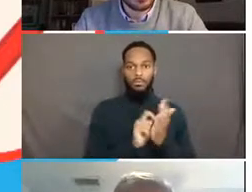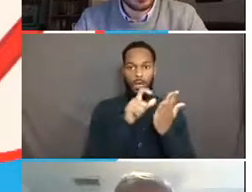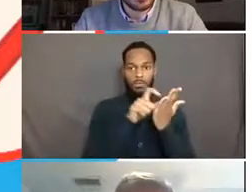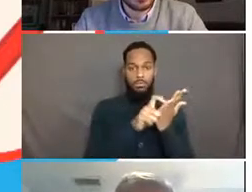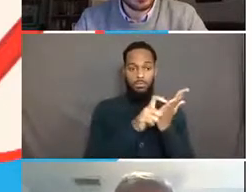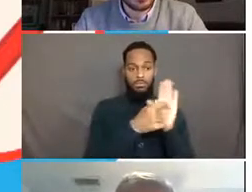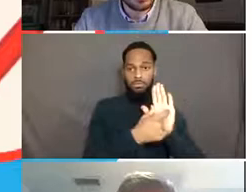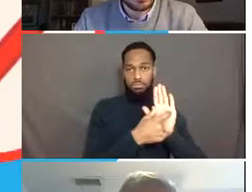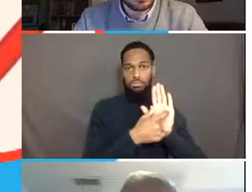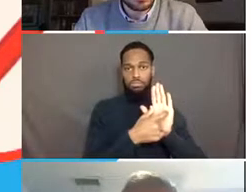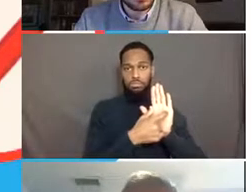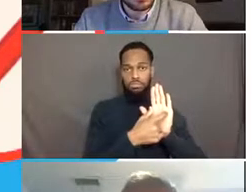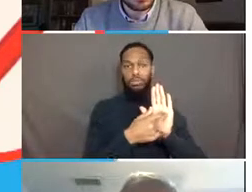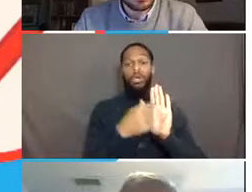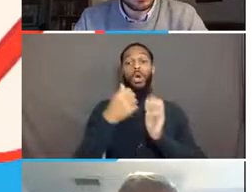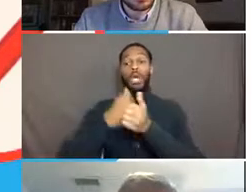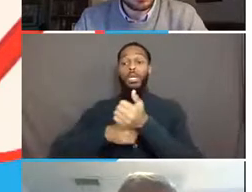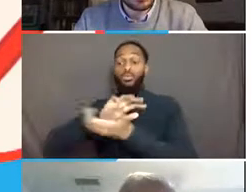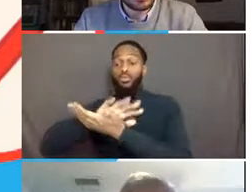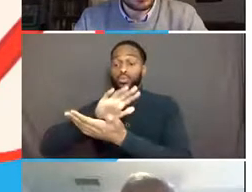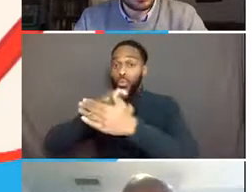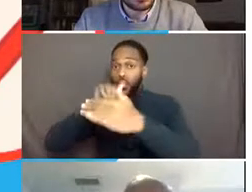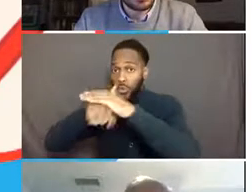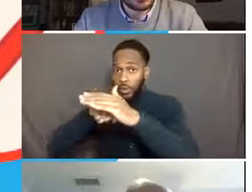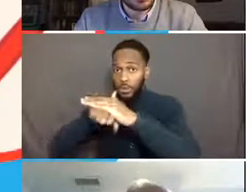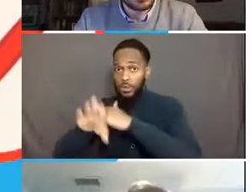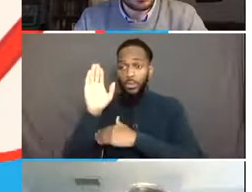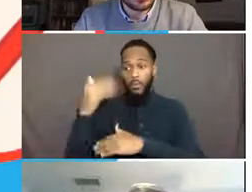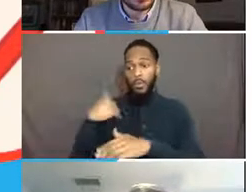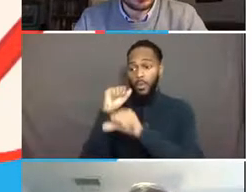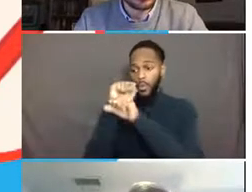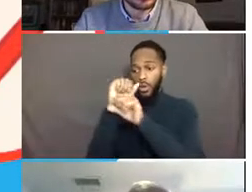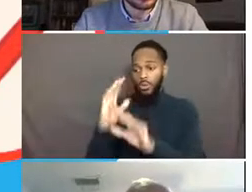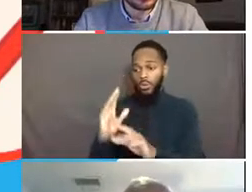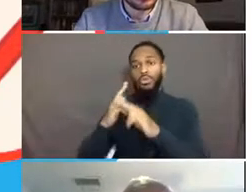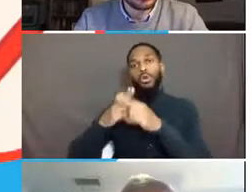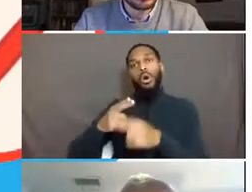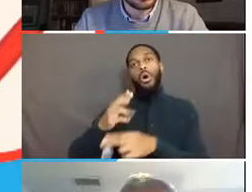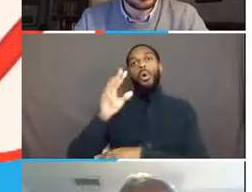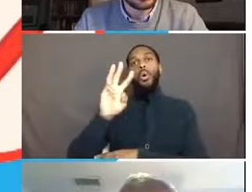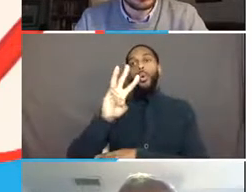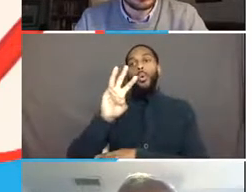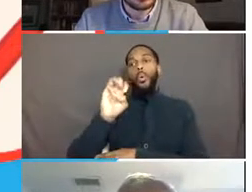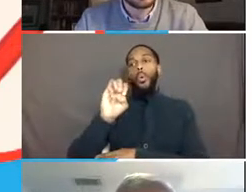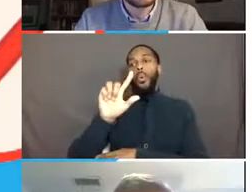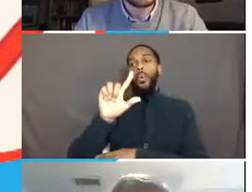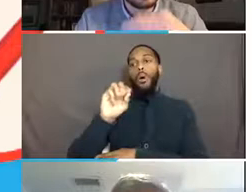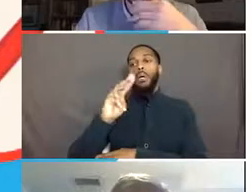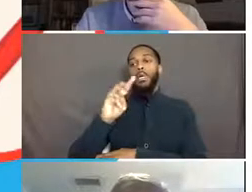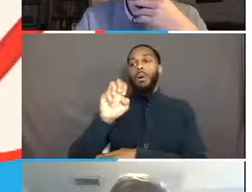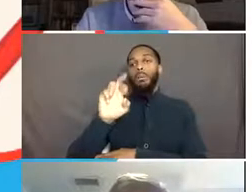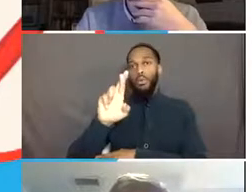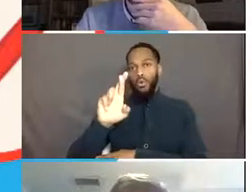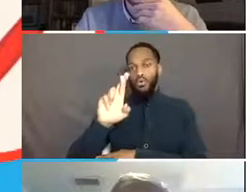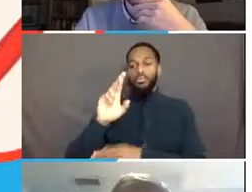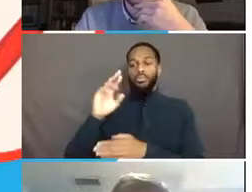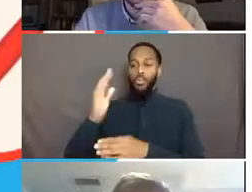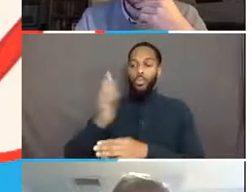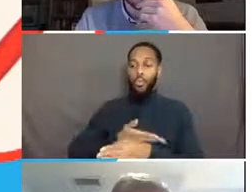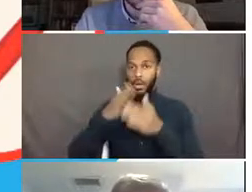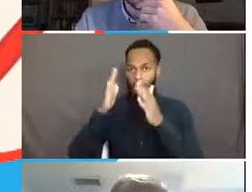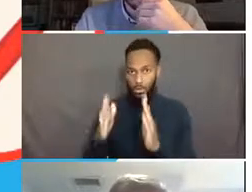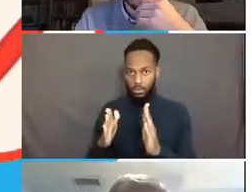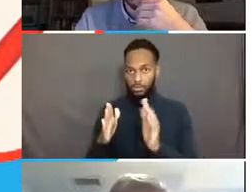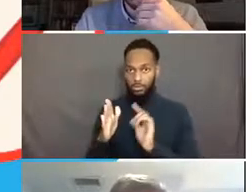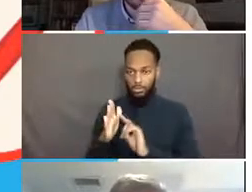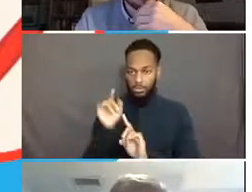every school entrance, we'll have employees that we're calling welcomers, that when they see that QR code, that means